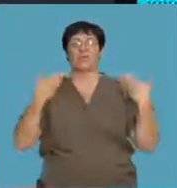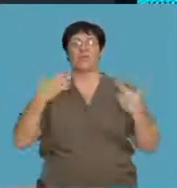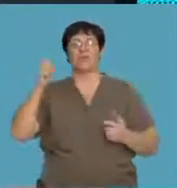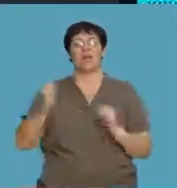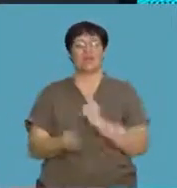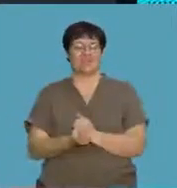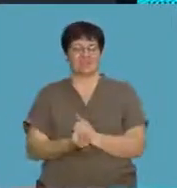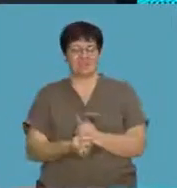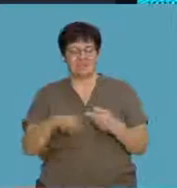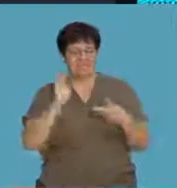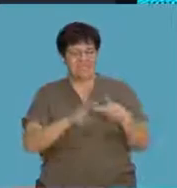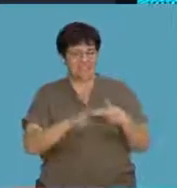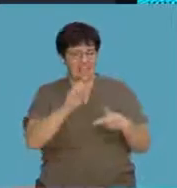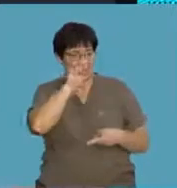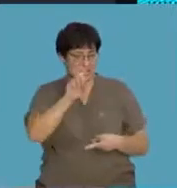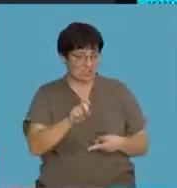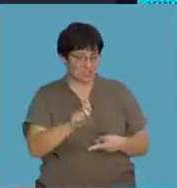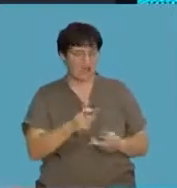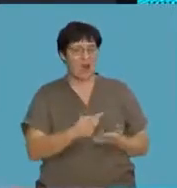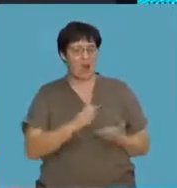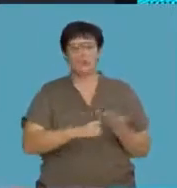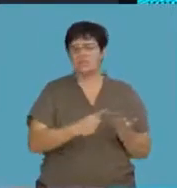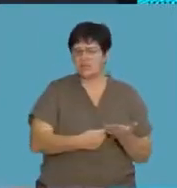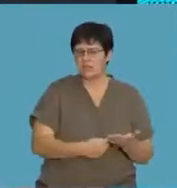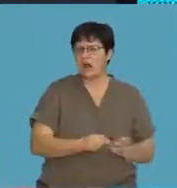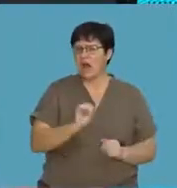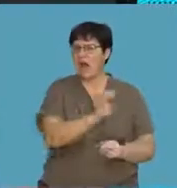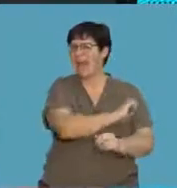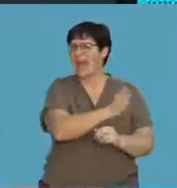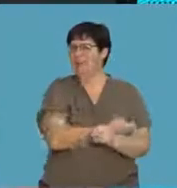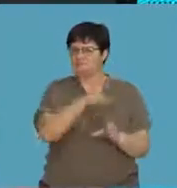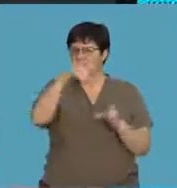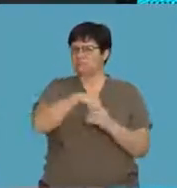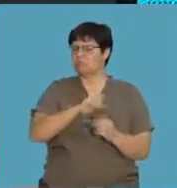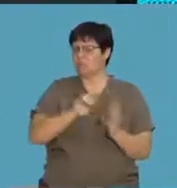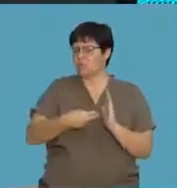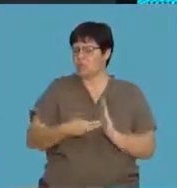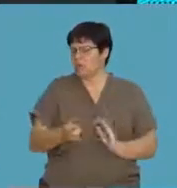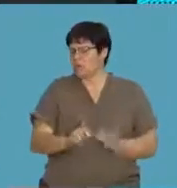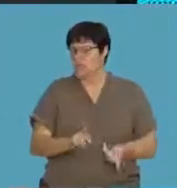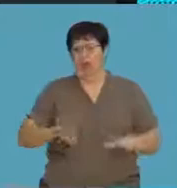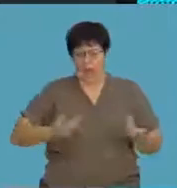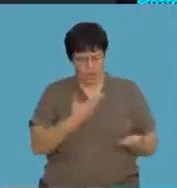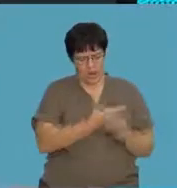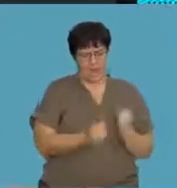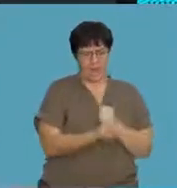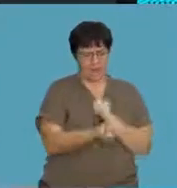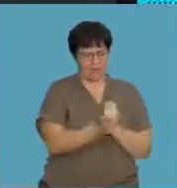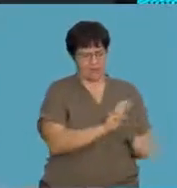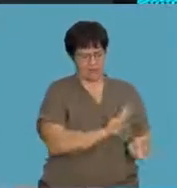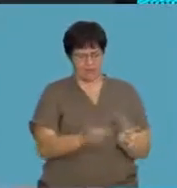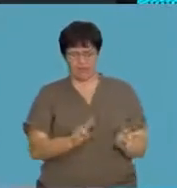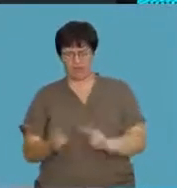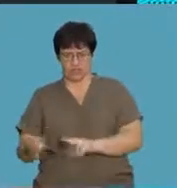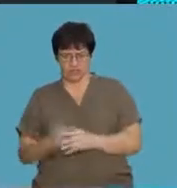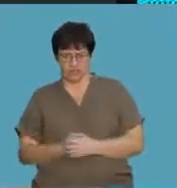sort, which takes us to the second question of our discussion to say, what is the role of energy in as far as, phase change is